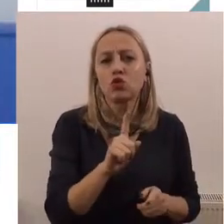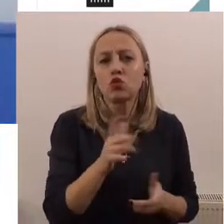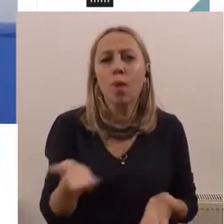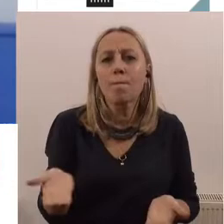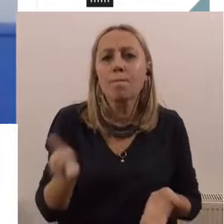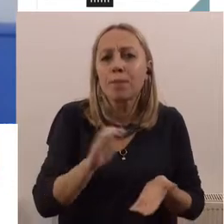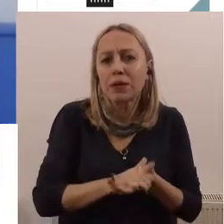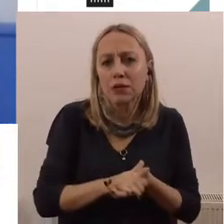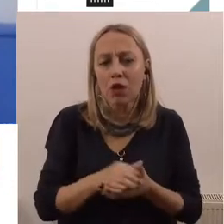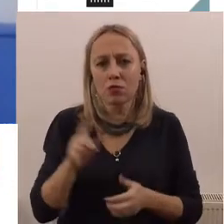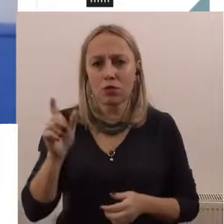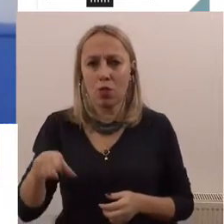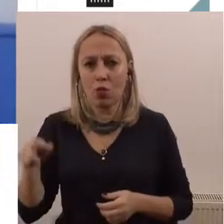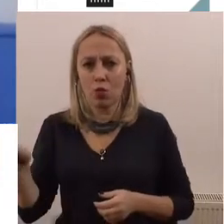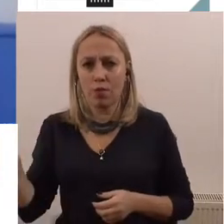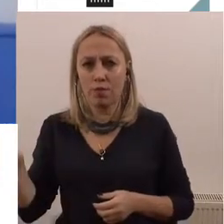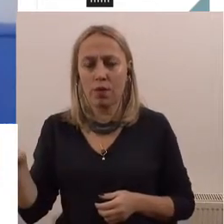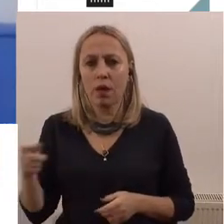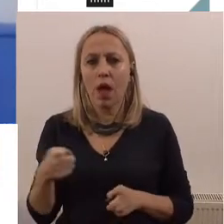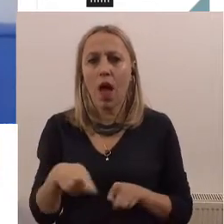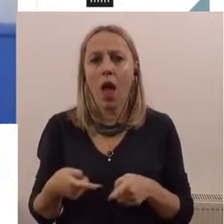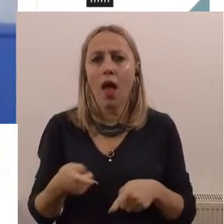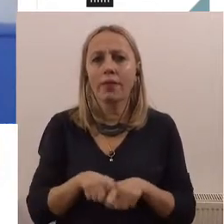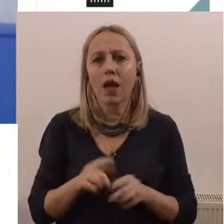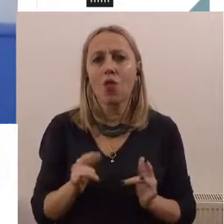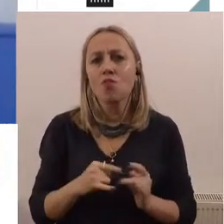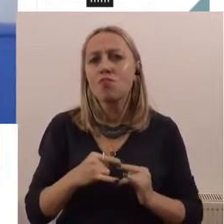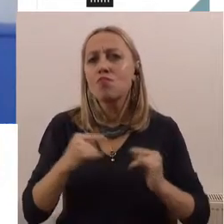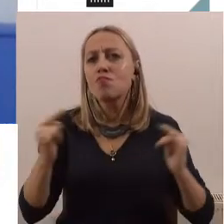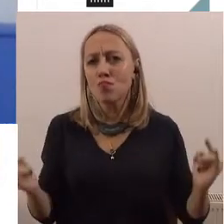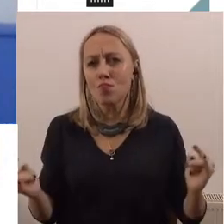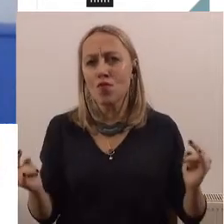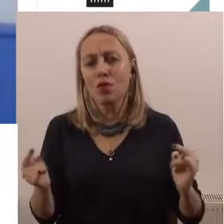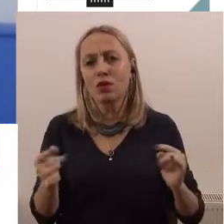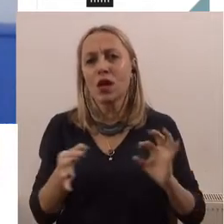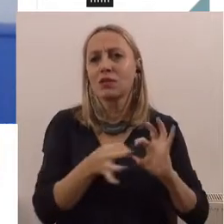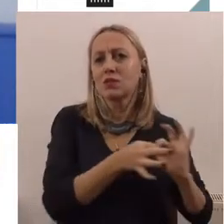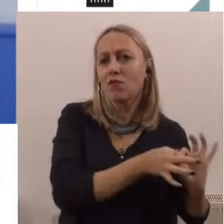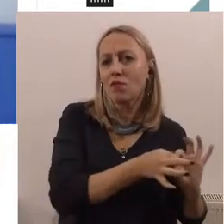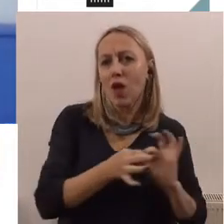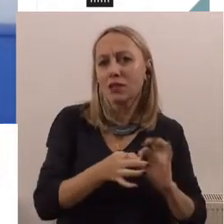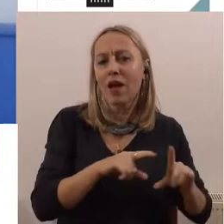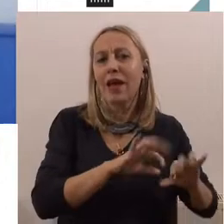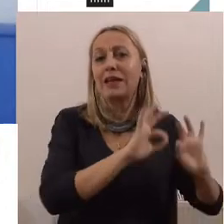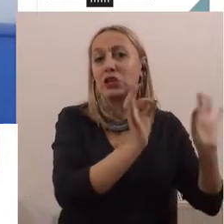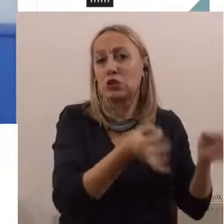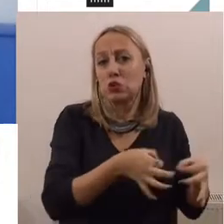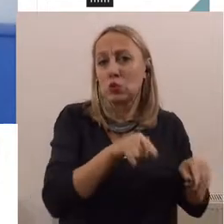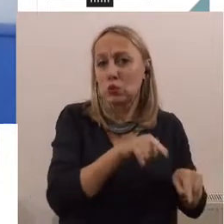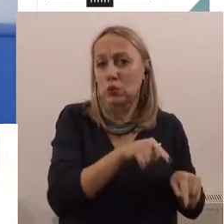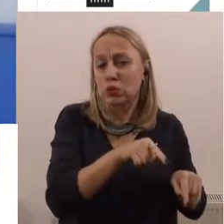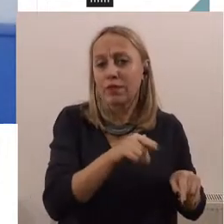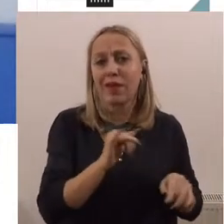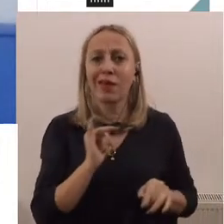to meet other people, but it's also a nice bridge to art and